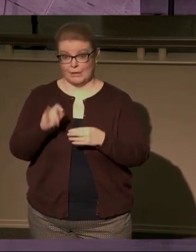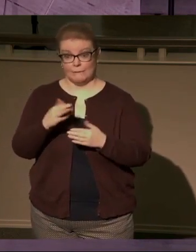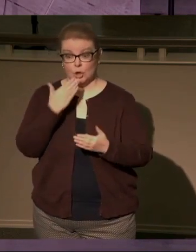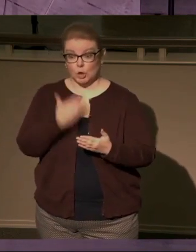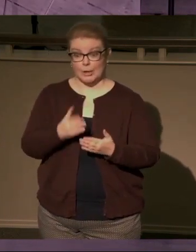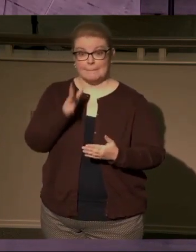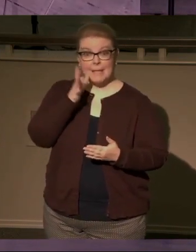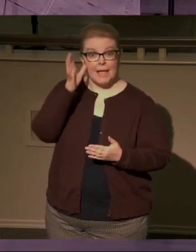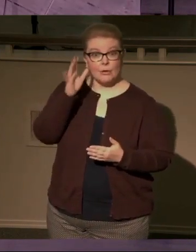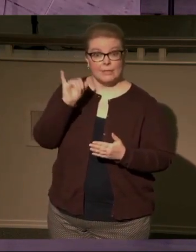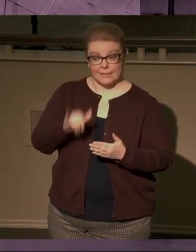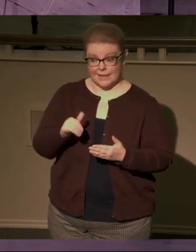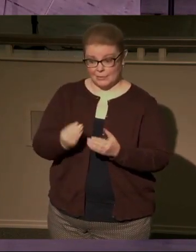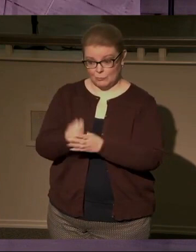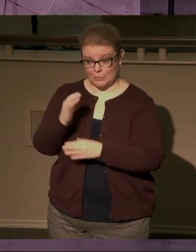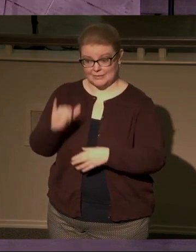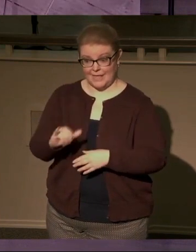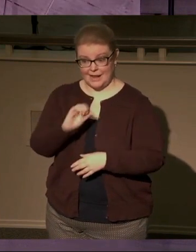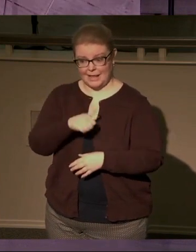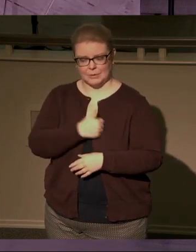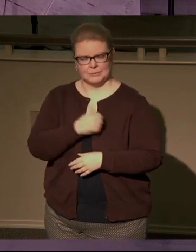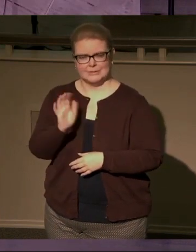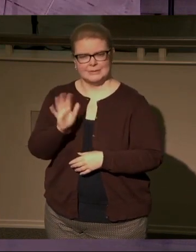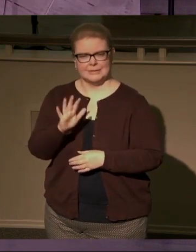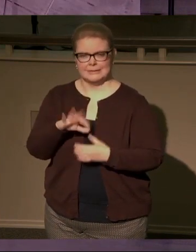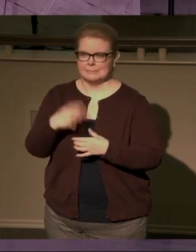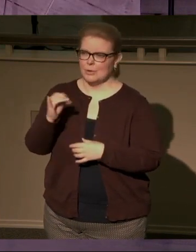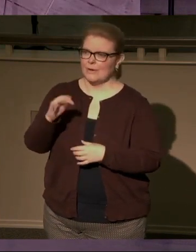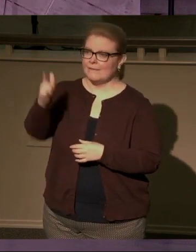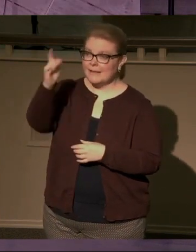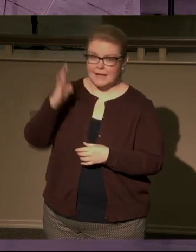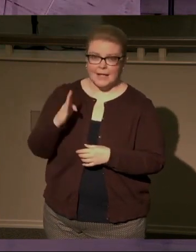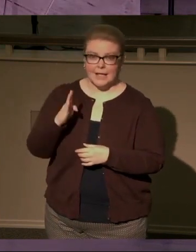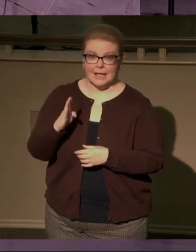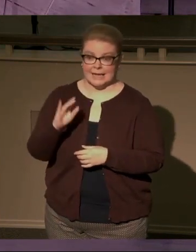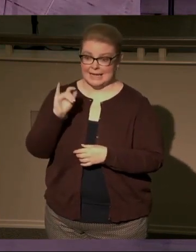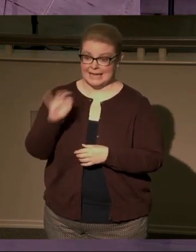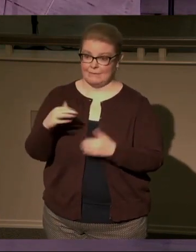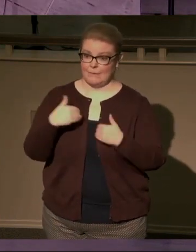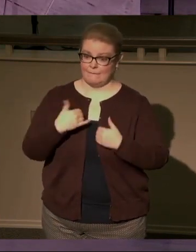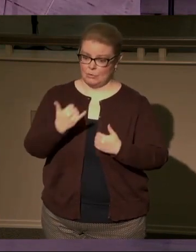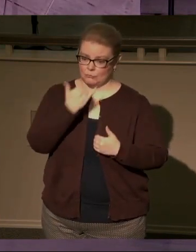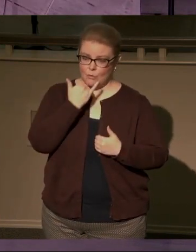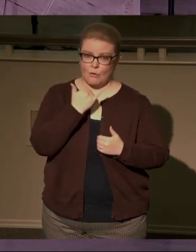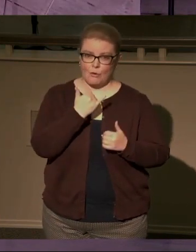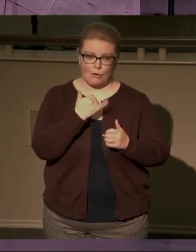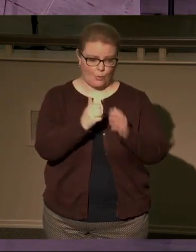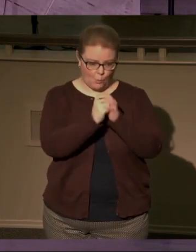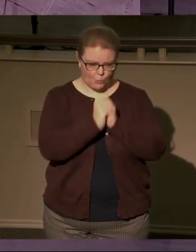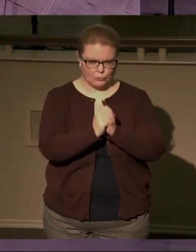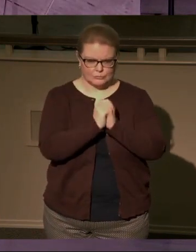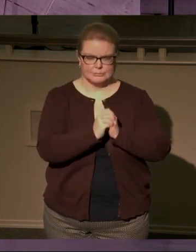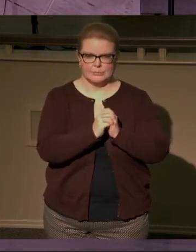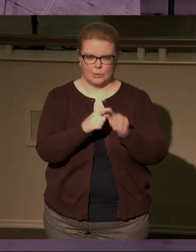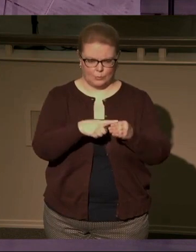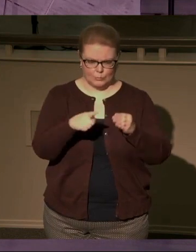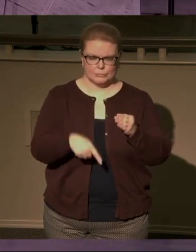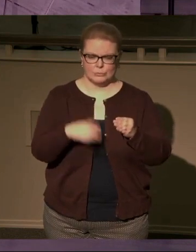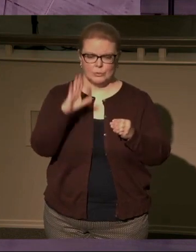it. It is the fruit of the Spirit of God. So if your altar is wrong, the results will be wrong.